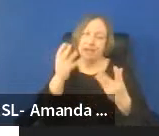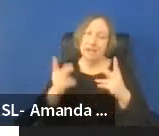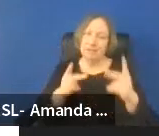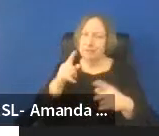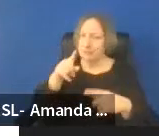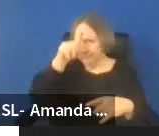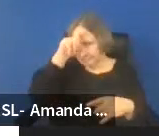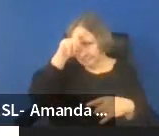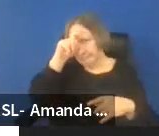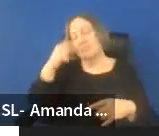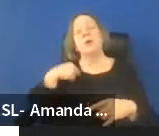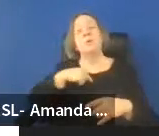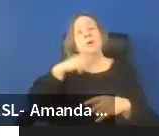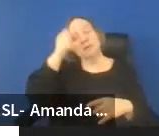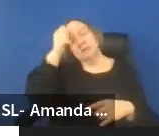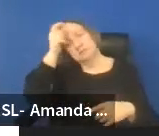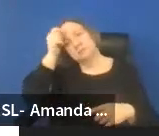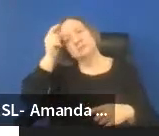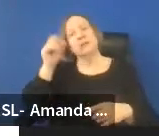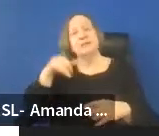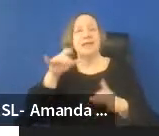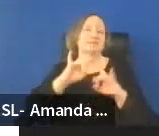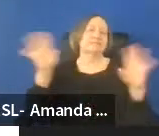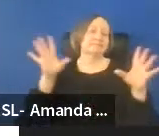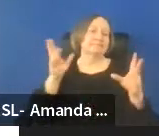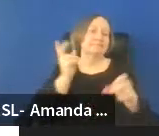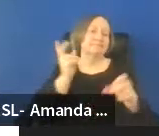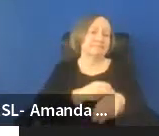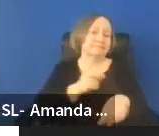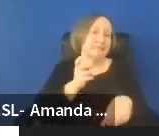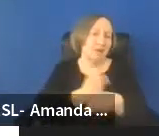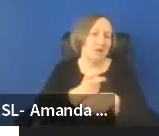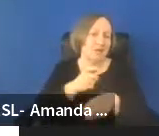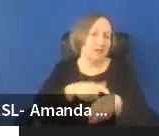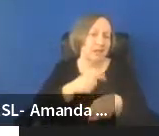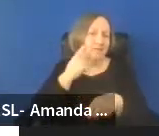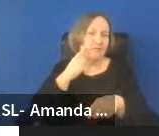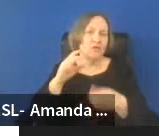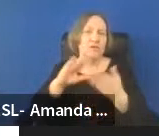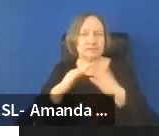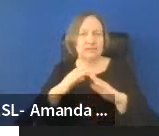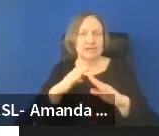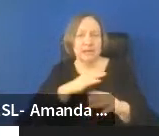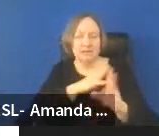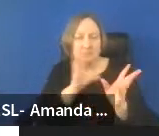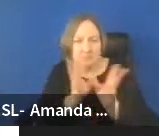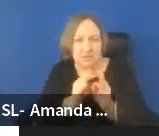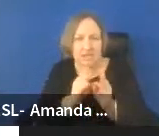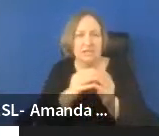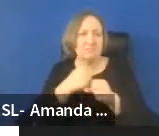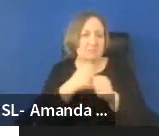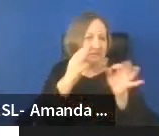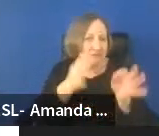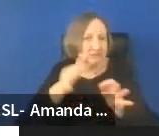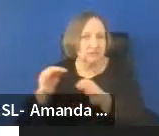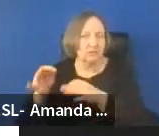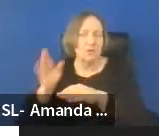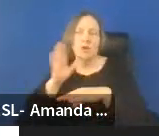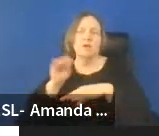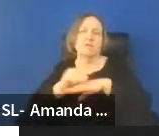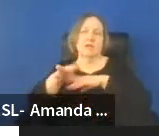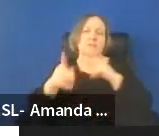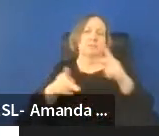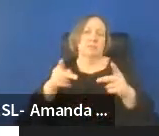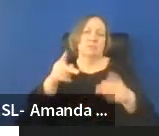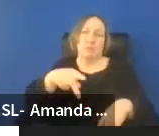We understand that these are terrible times for City Council to be meeting and making decisions that impact